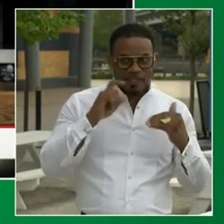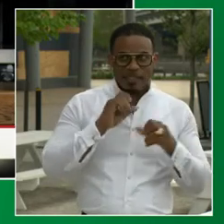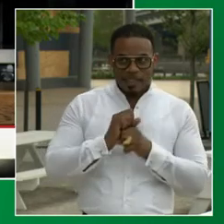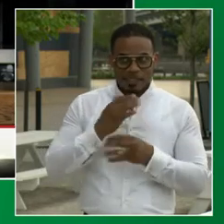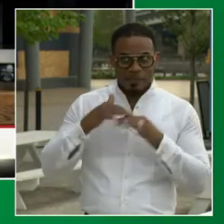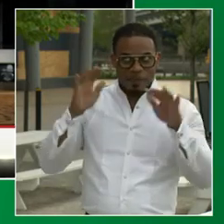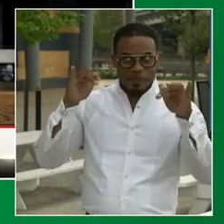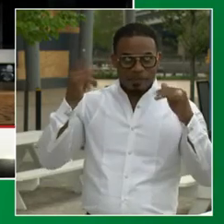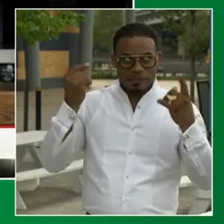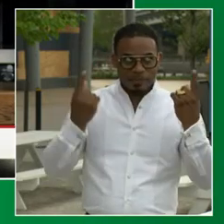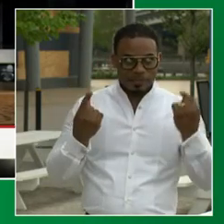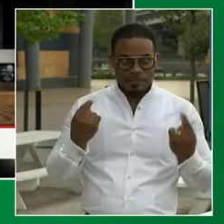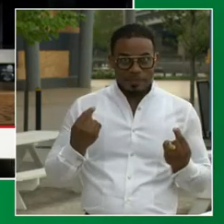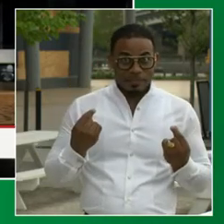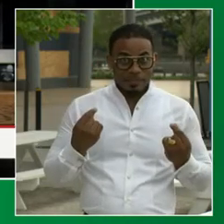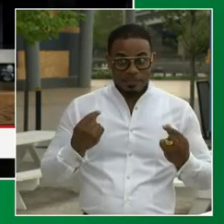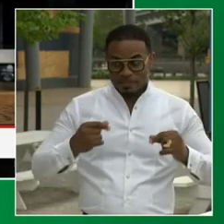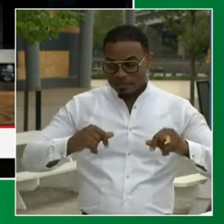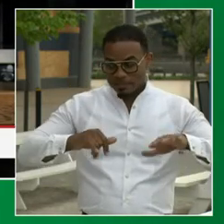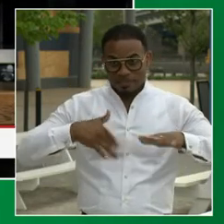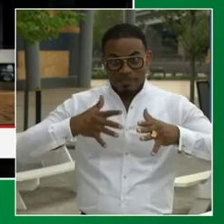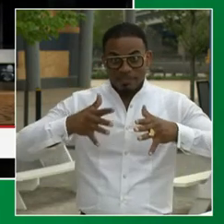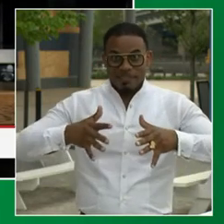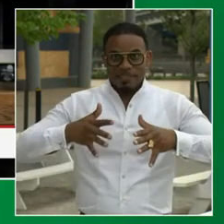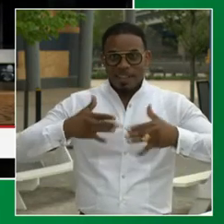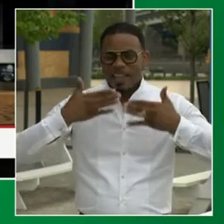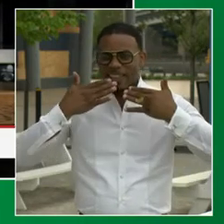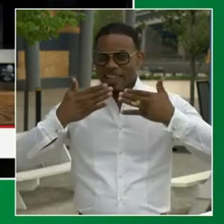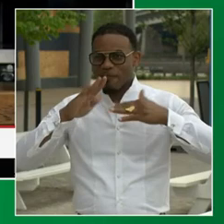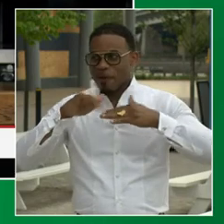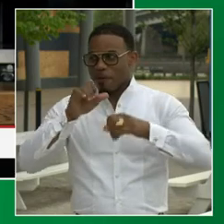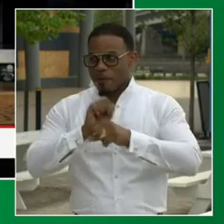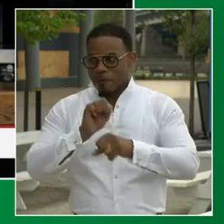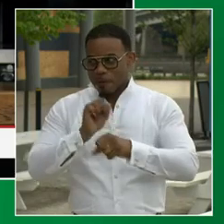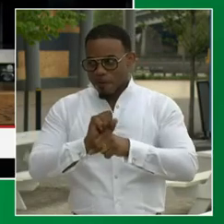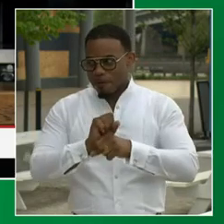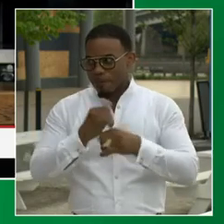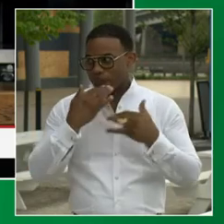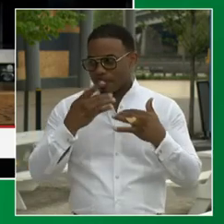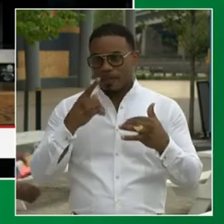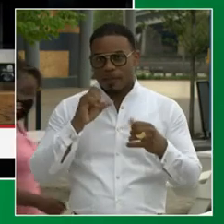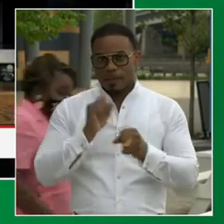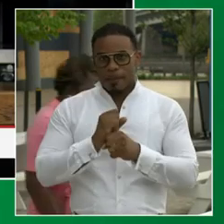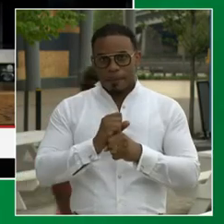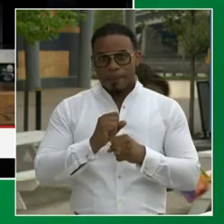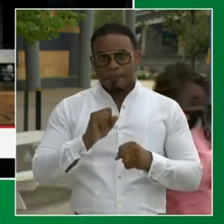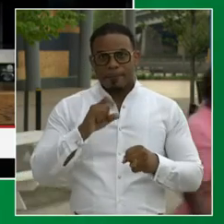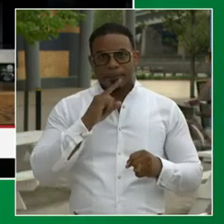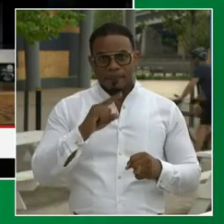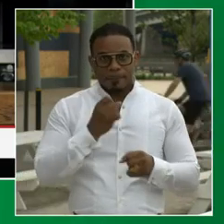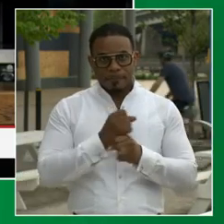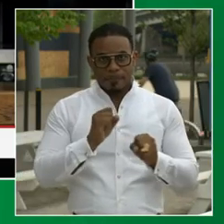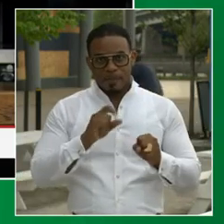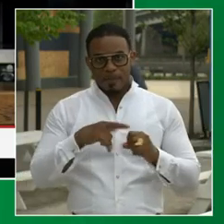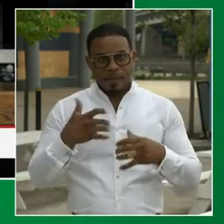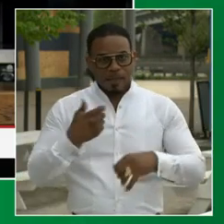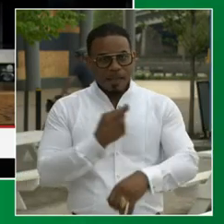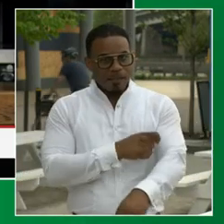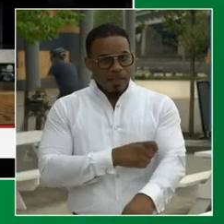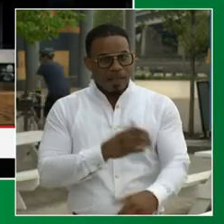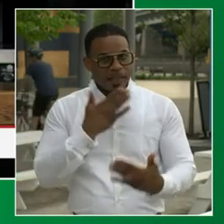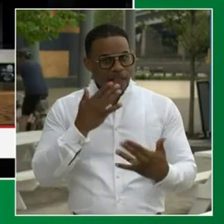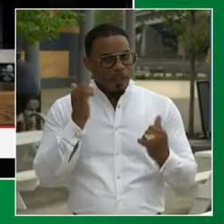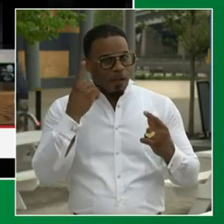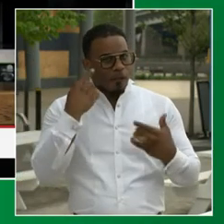actually some raindrops falling, so we're going to leave it there, but thank you for all your work. Make sure to be safe, to get vaccinated,